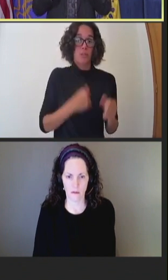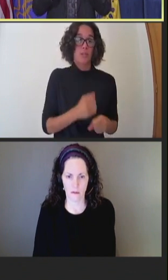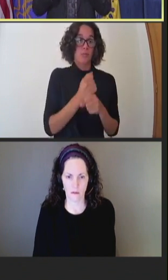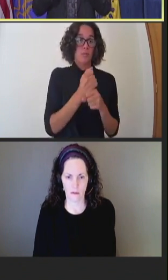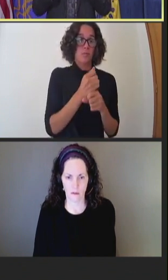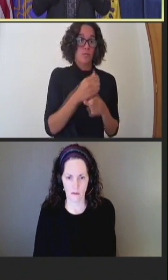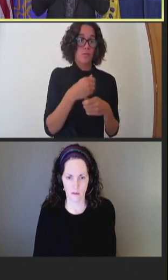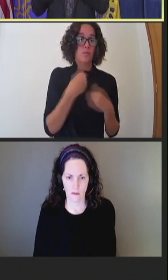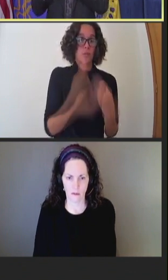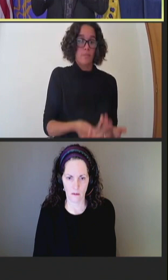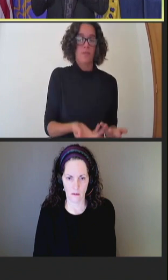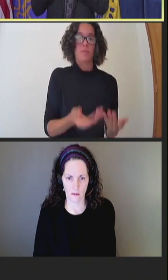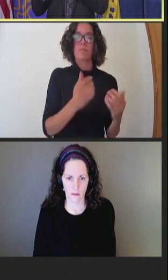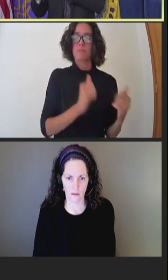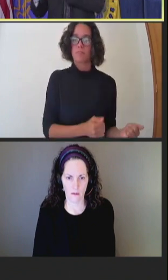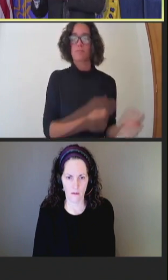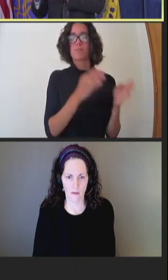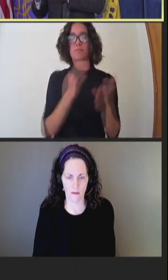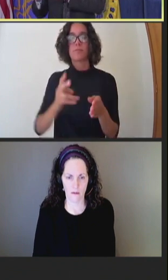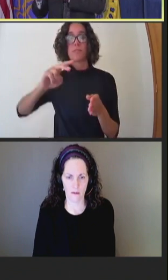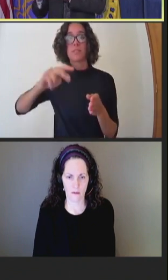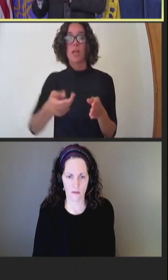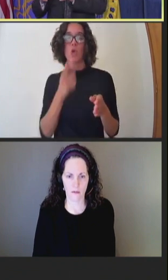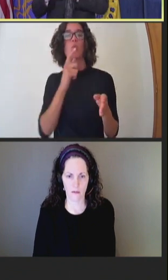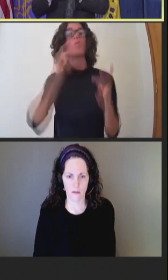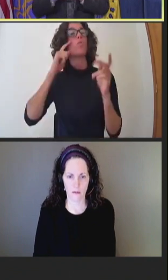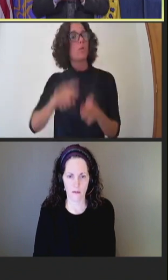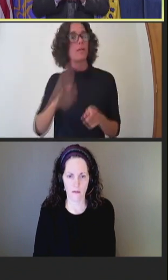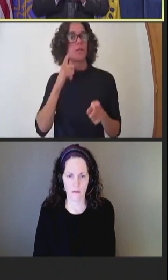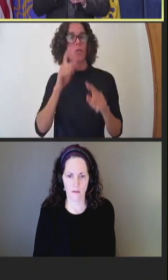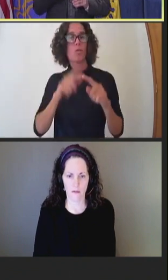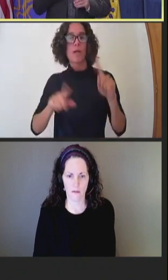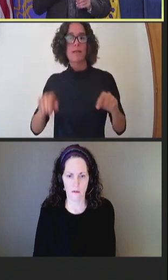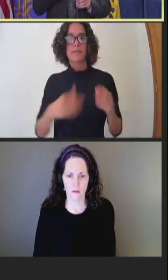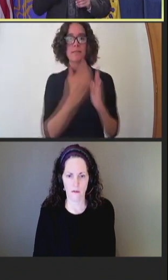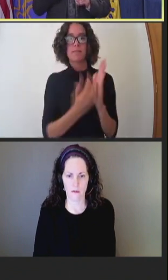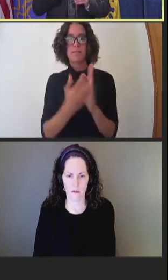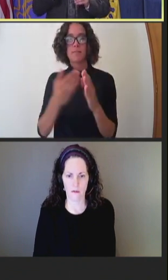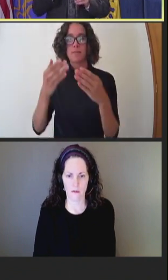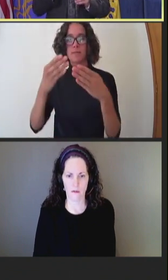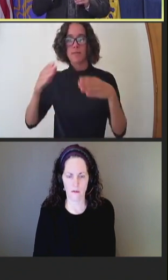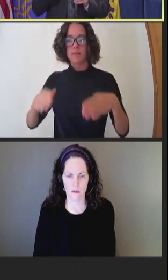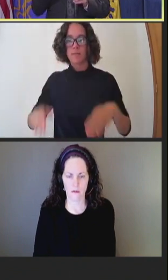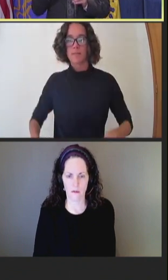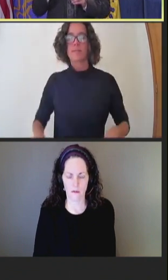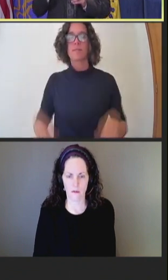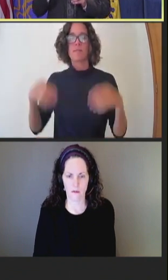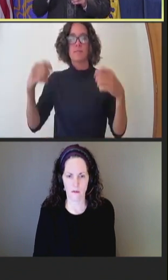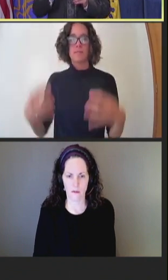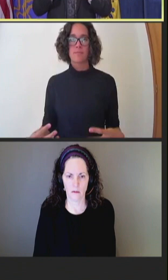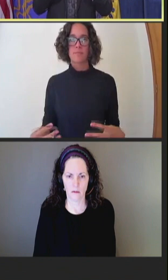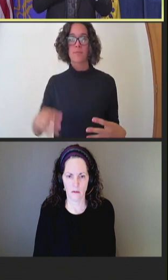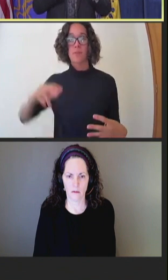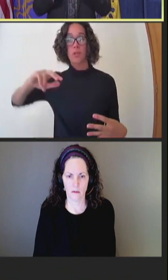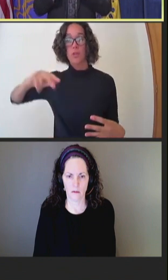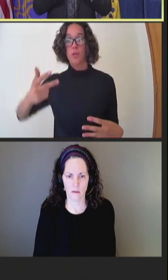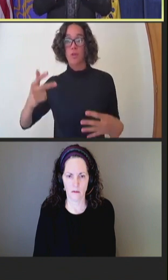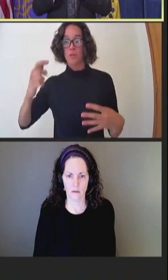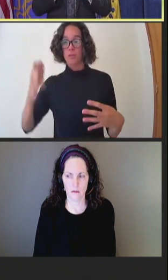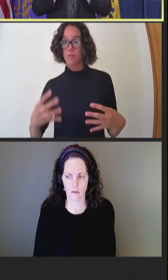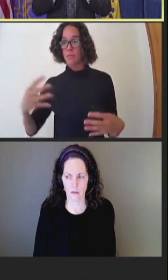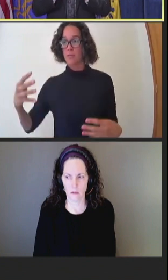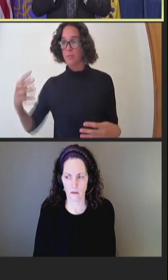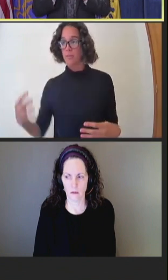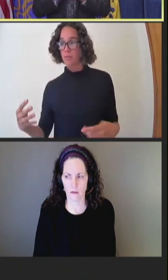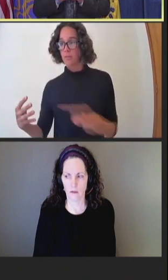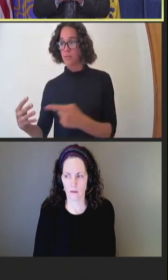those who agreed to randomization. And then the third was a select subset of those randomized who were matched on